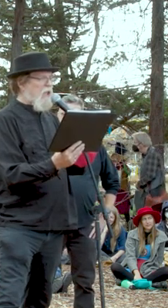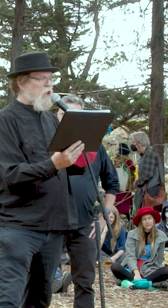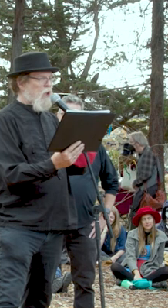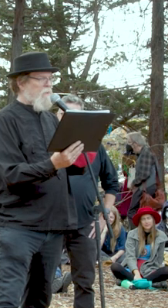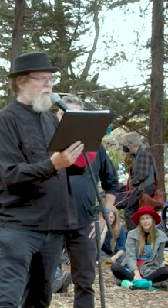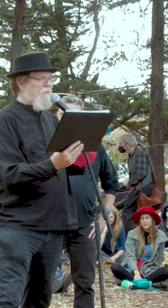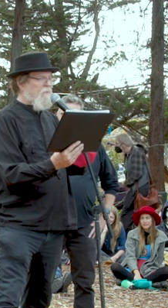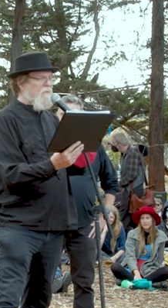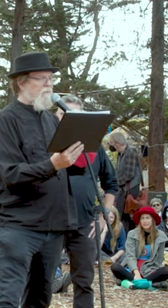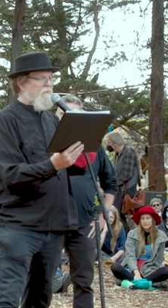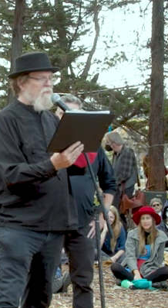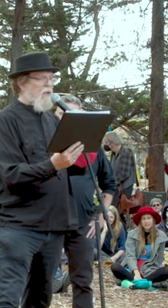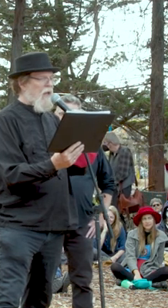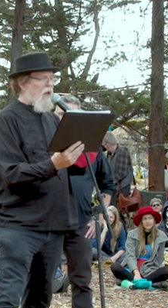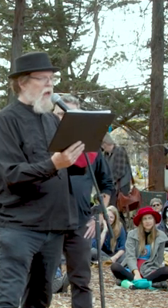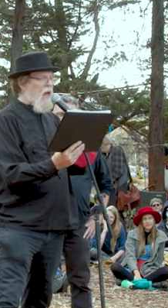Nancy Sherman.